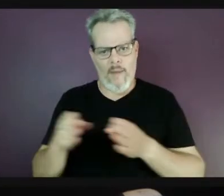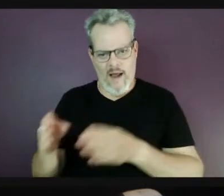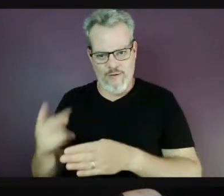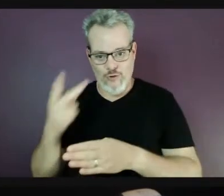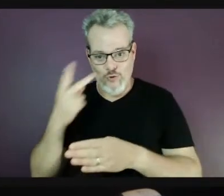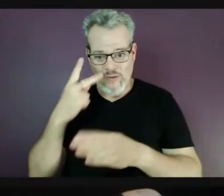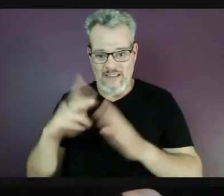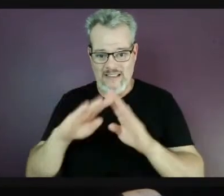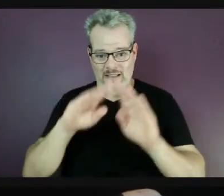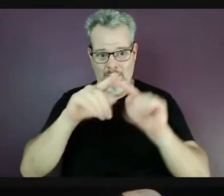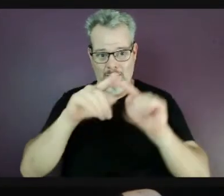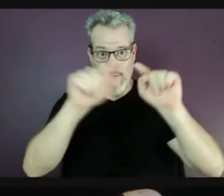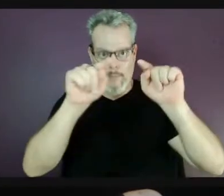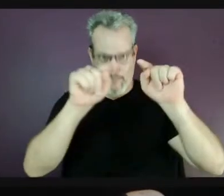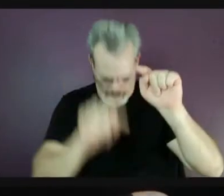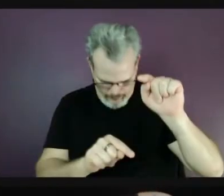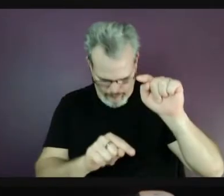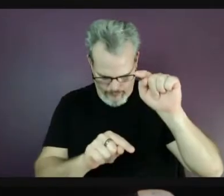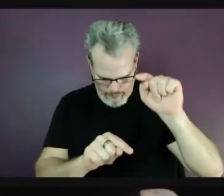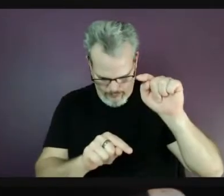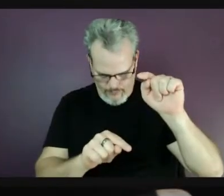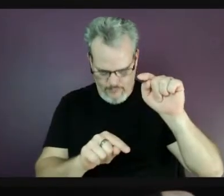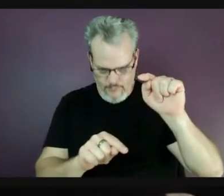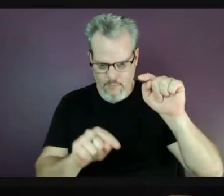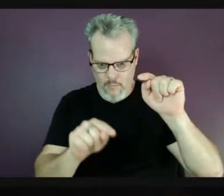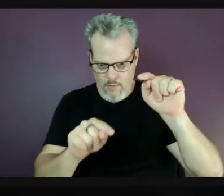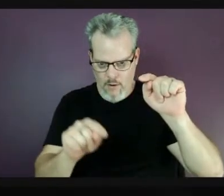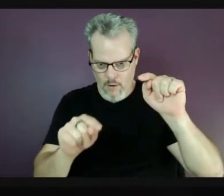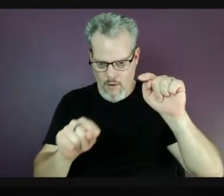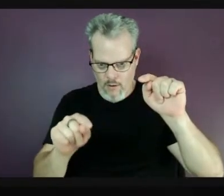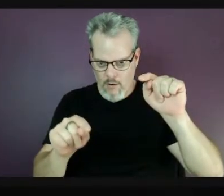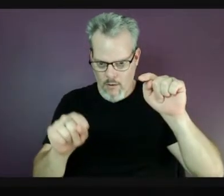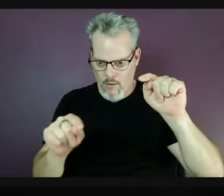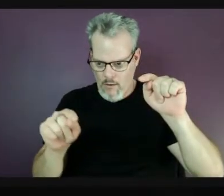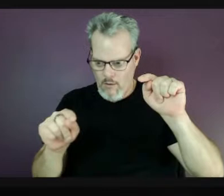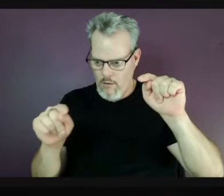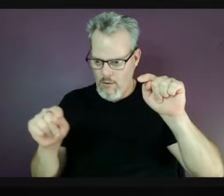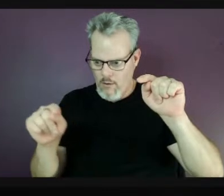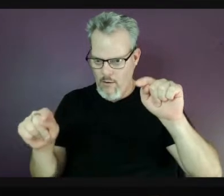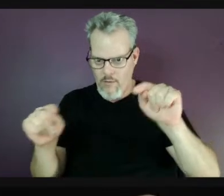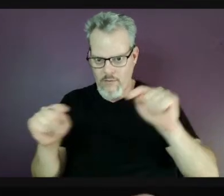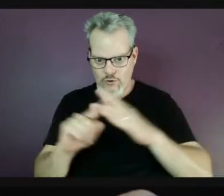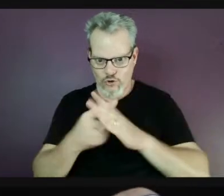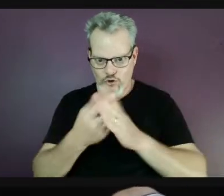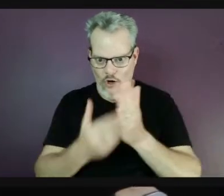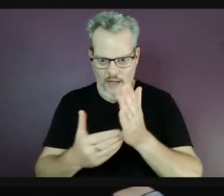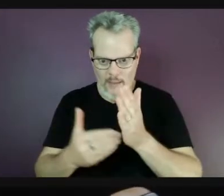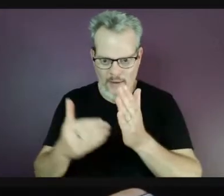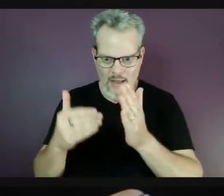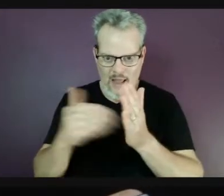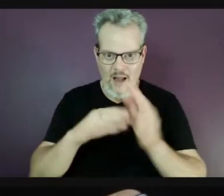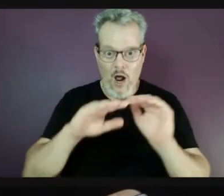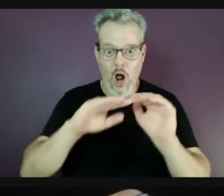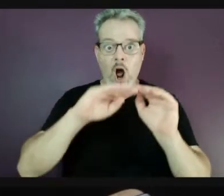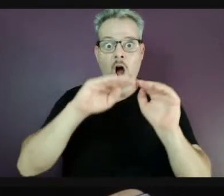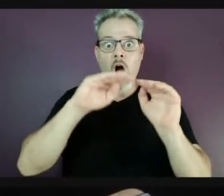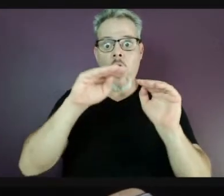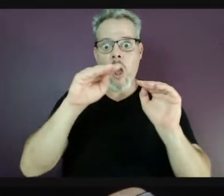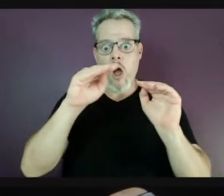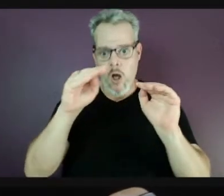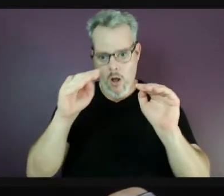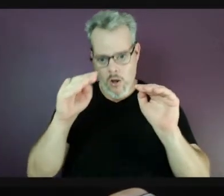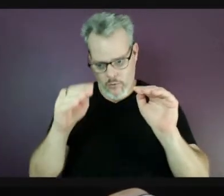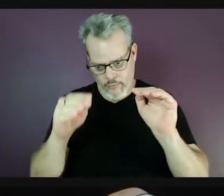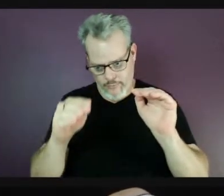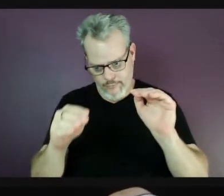summit. There's a rebound period that they go through where they're getting recharged, and then it turns over and has been